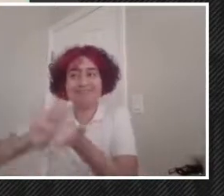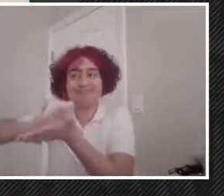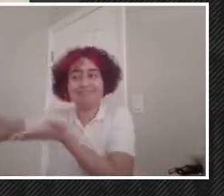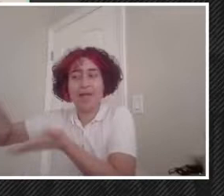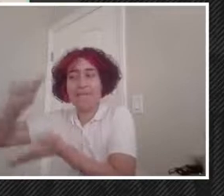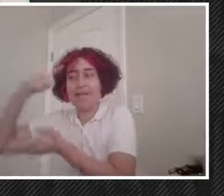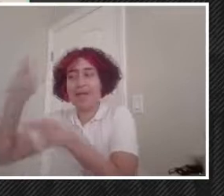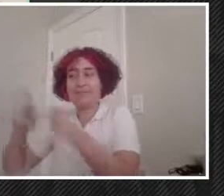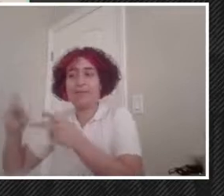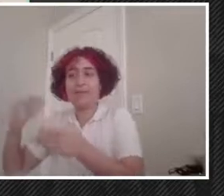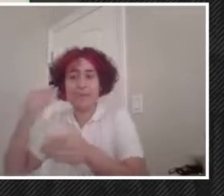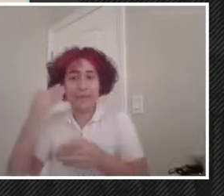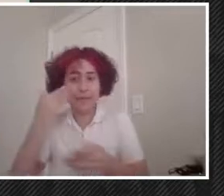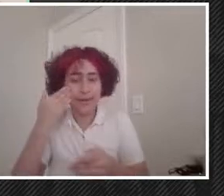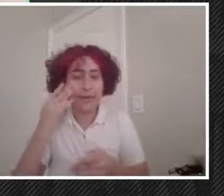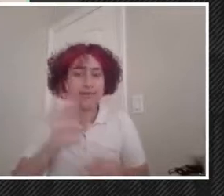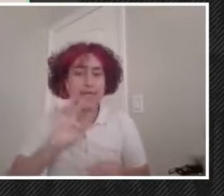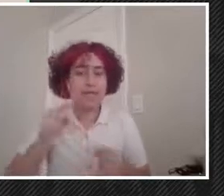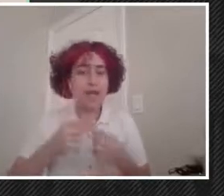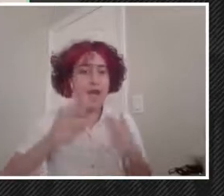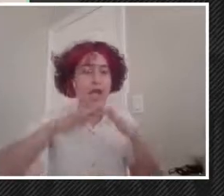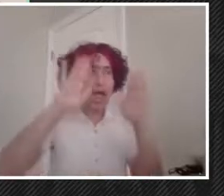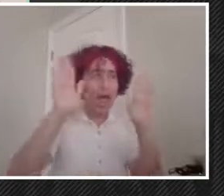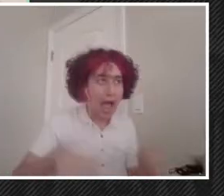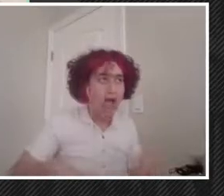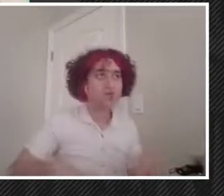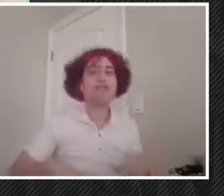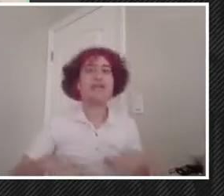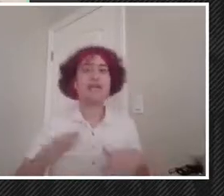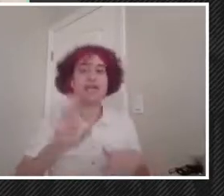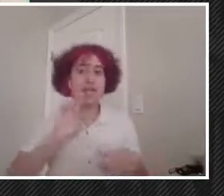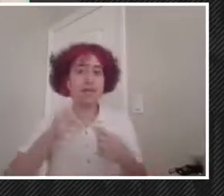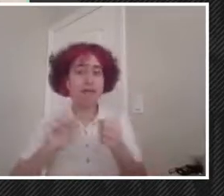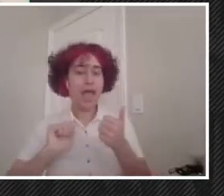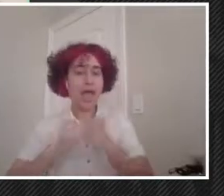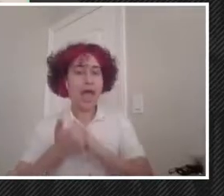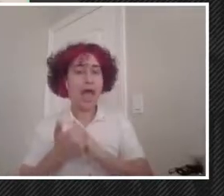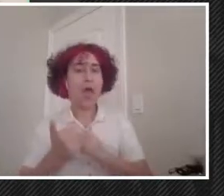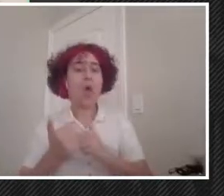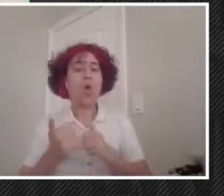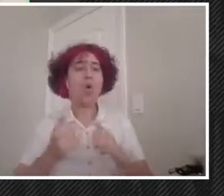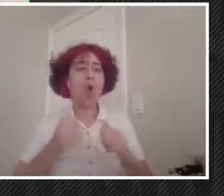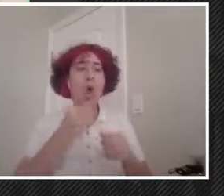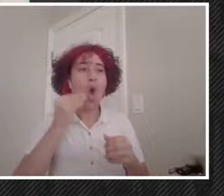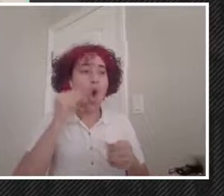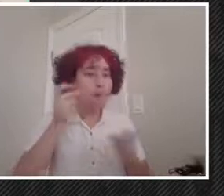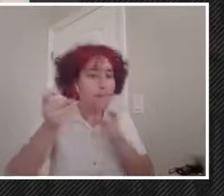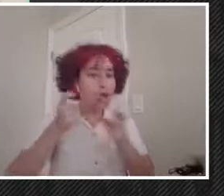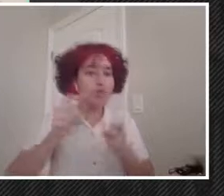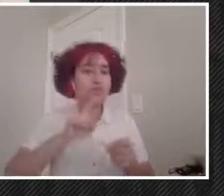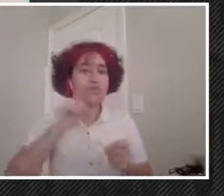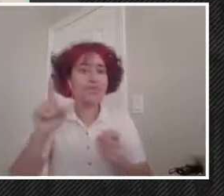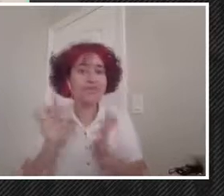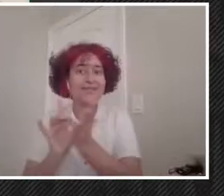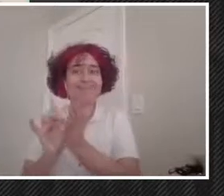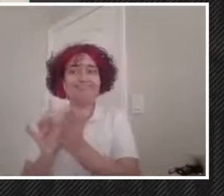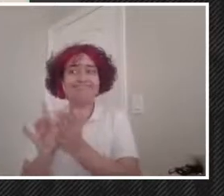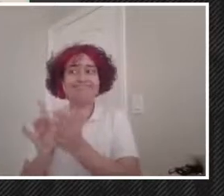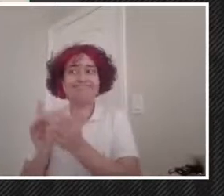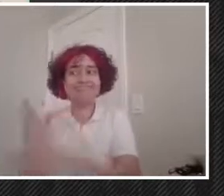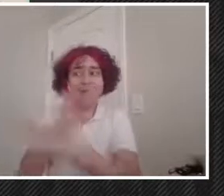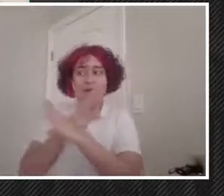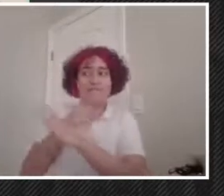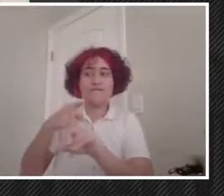about housing, and he talked about how home ownership was really stripped from Black people. And the idea of reparations at